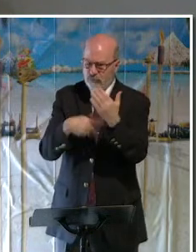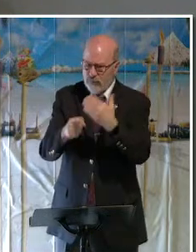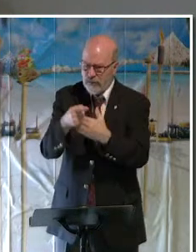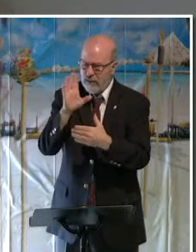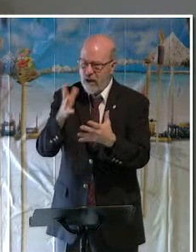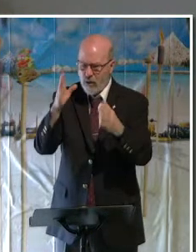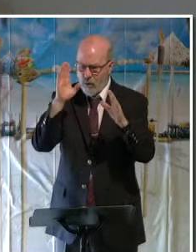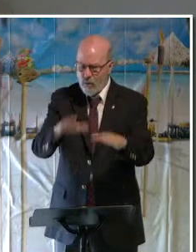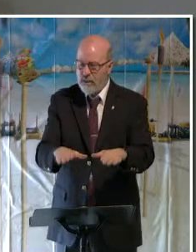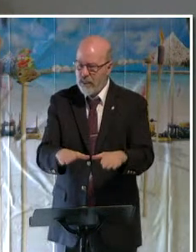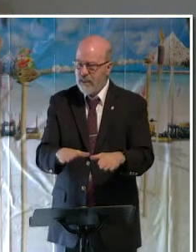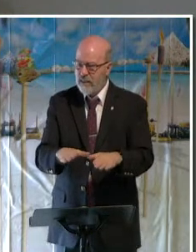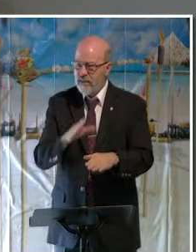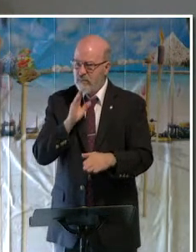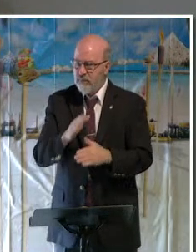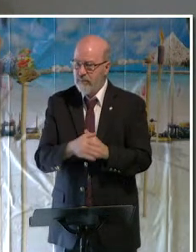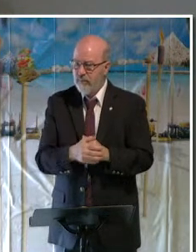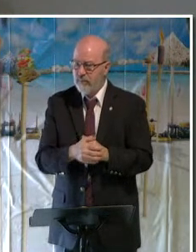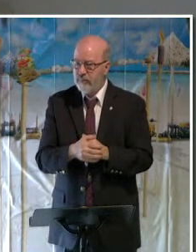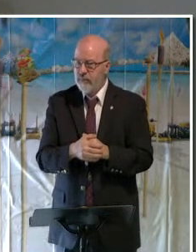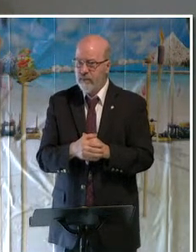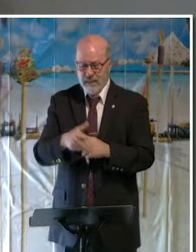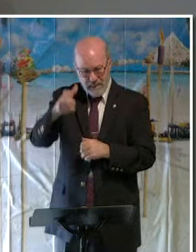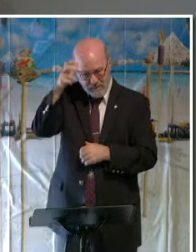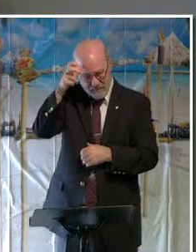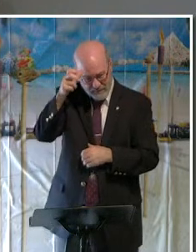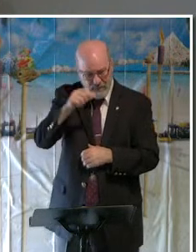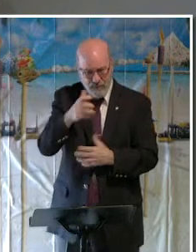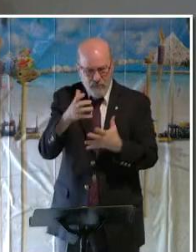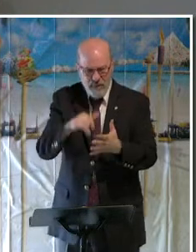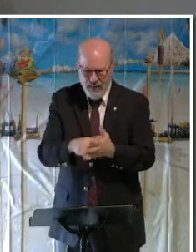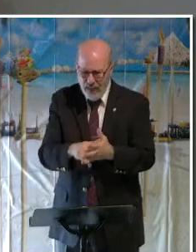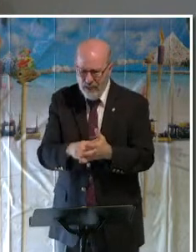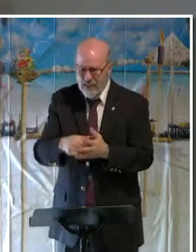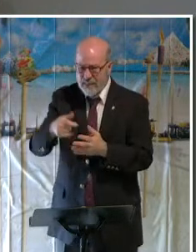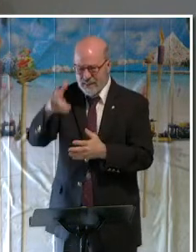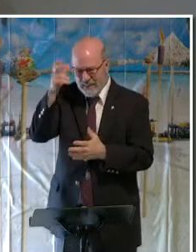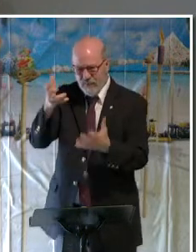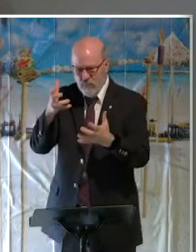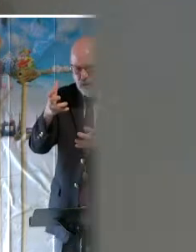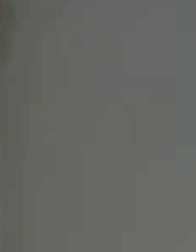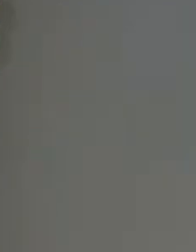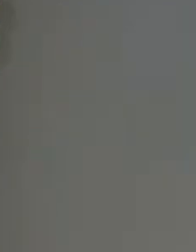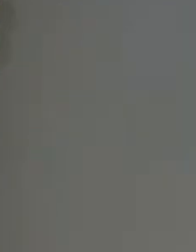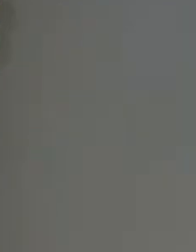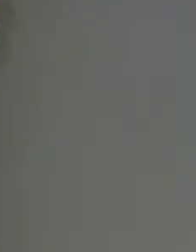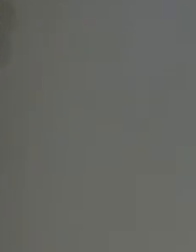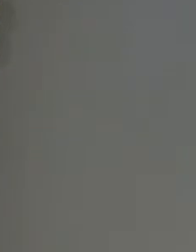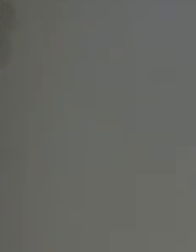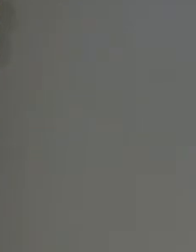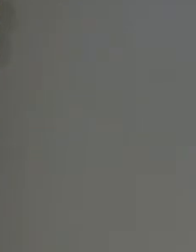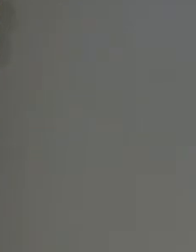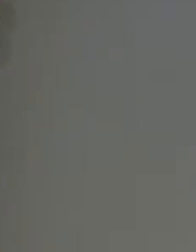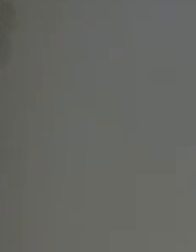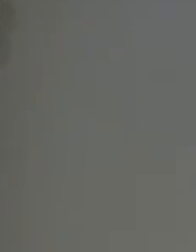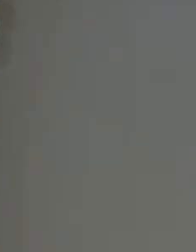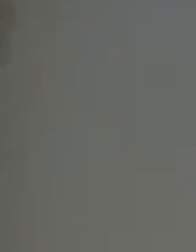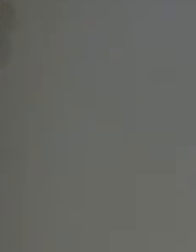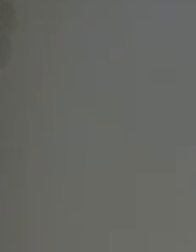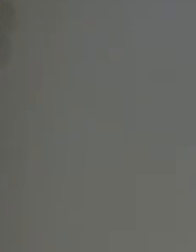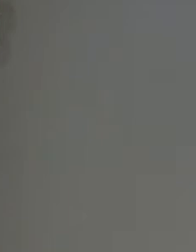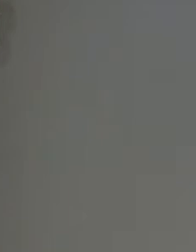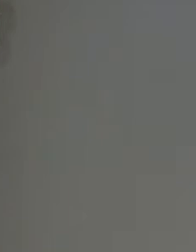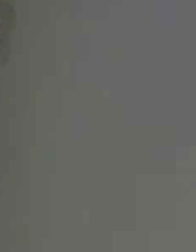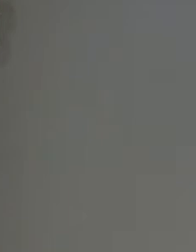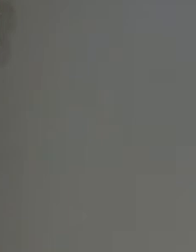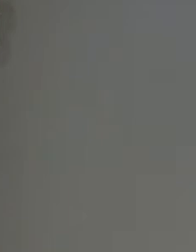way God ordained it to be. But the devil doesn't want that. He wants the throne that rightfully alone belongs to God. And